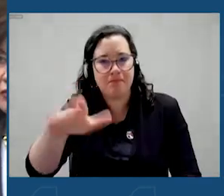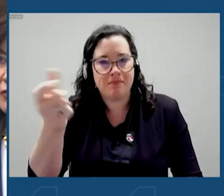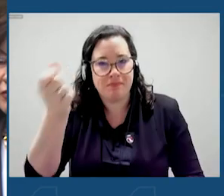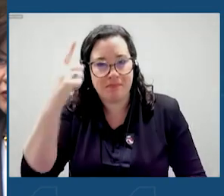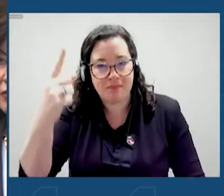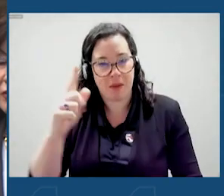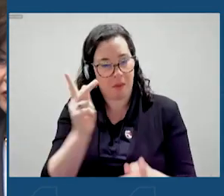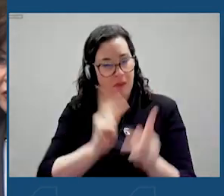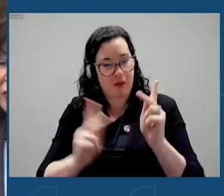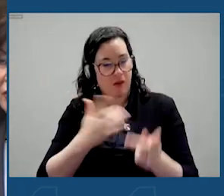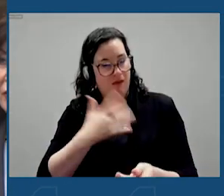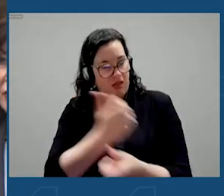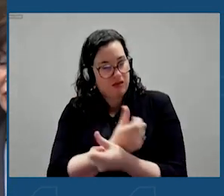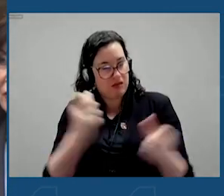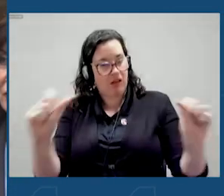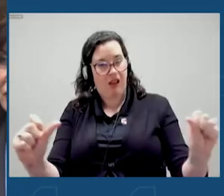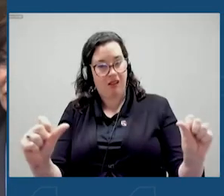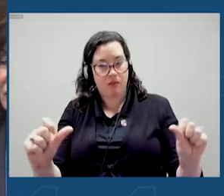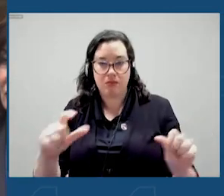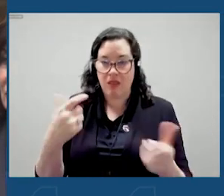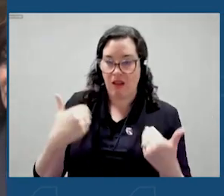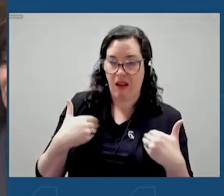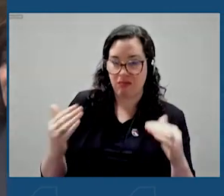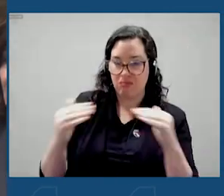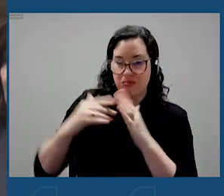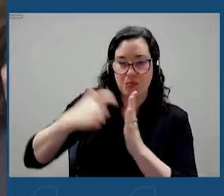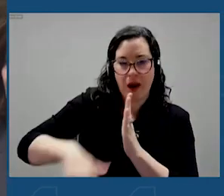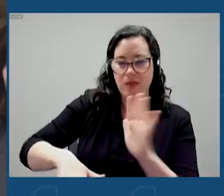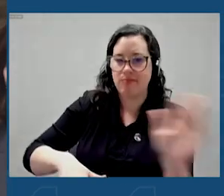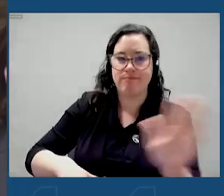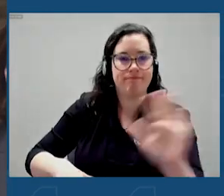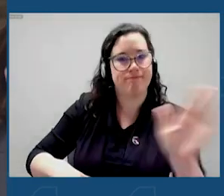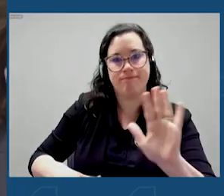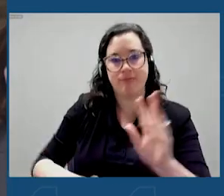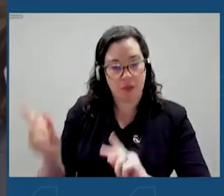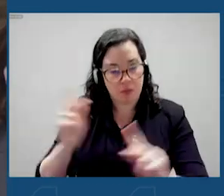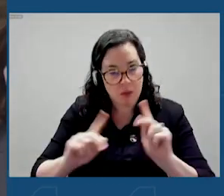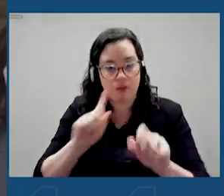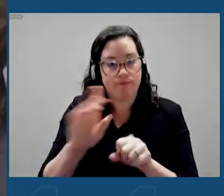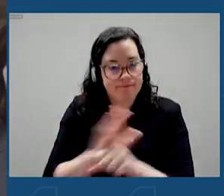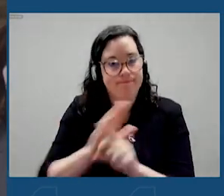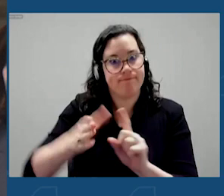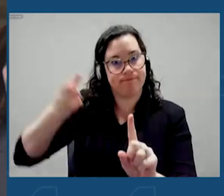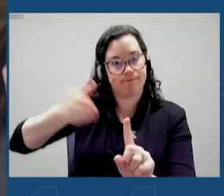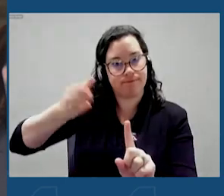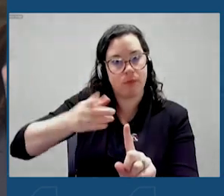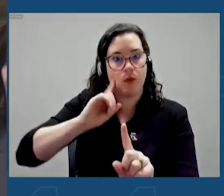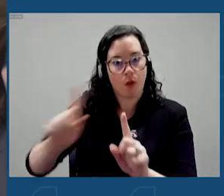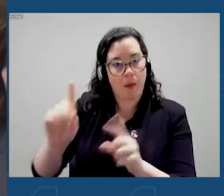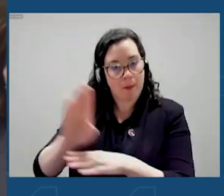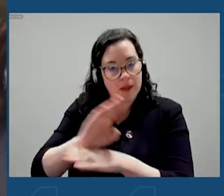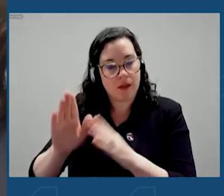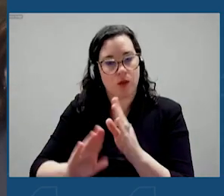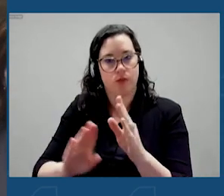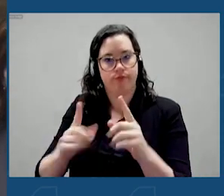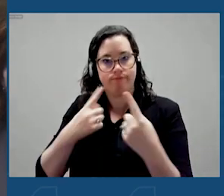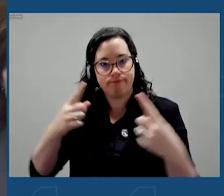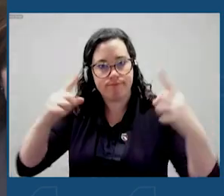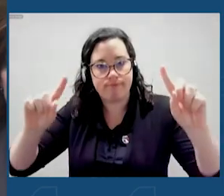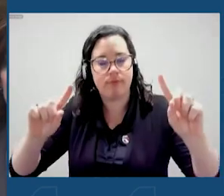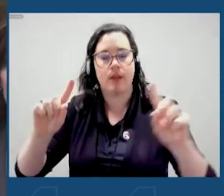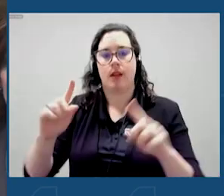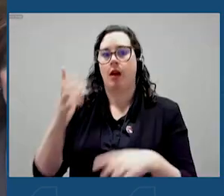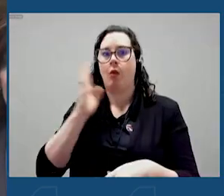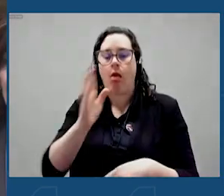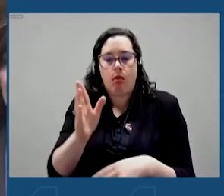is the lifeblood of our city. If people don't utilize this system, it would impact business, it would impact tourism, it